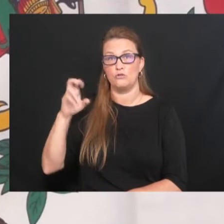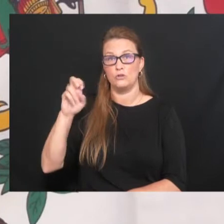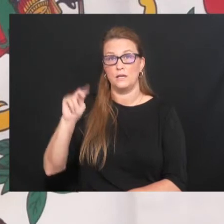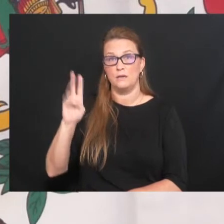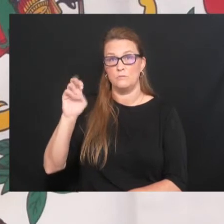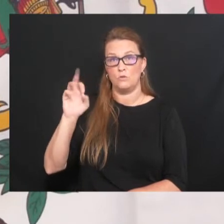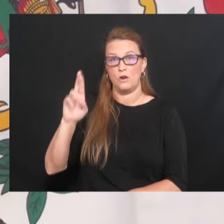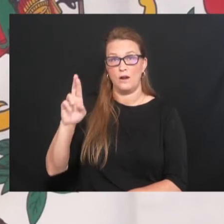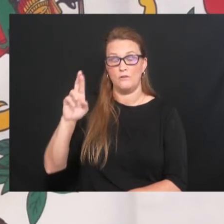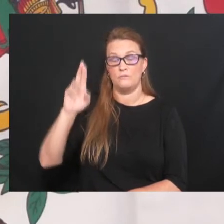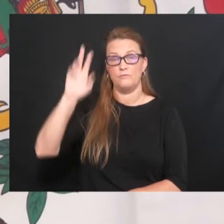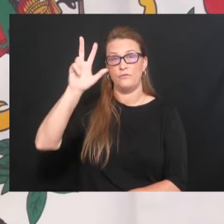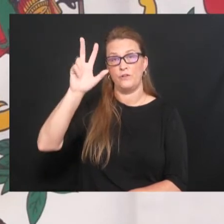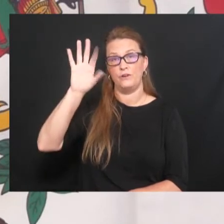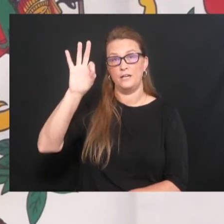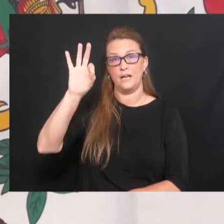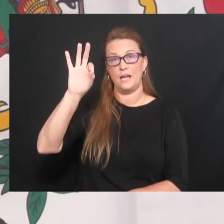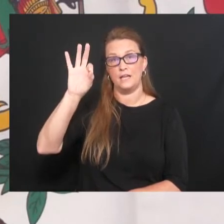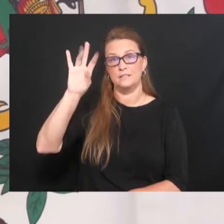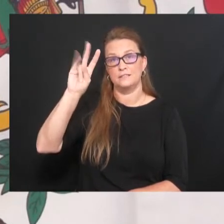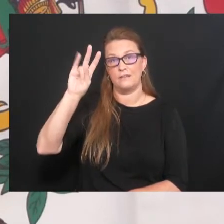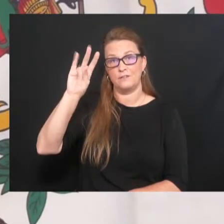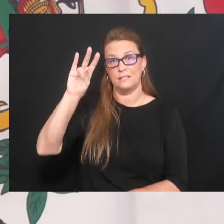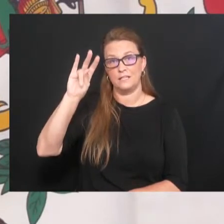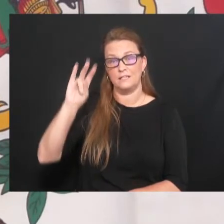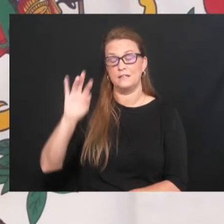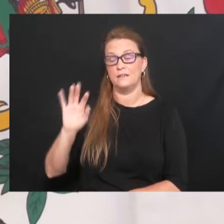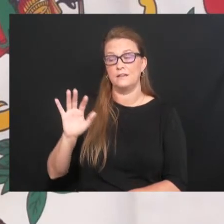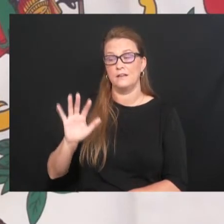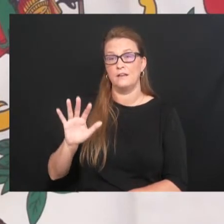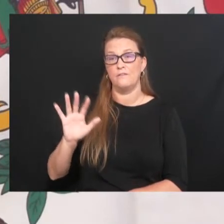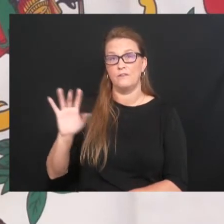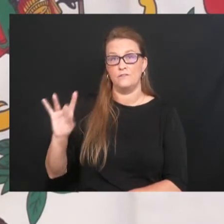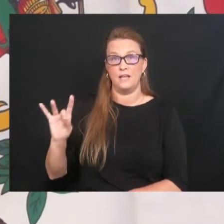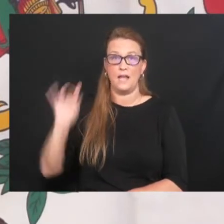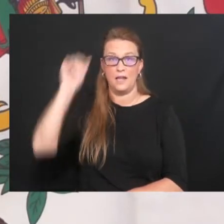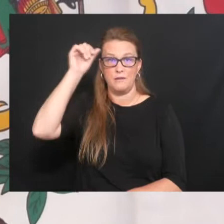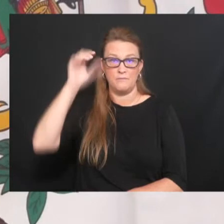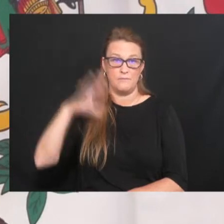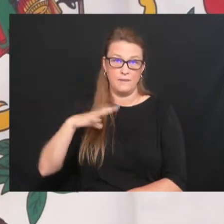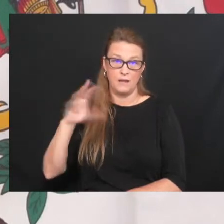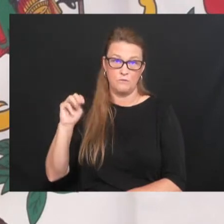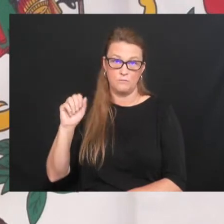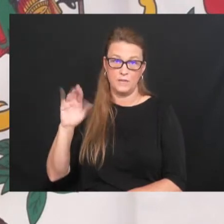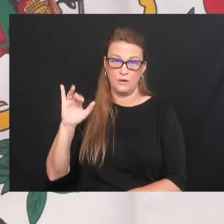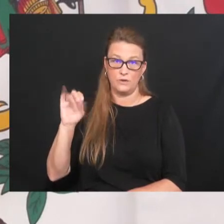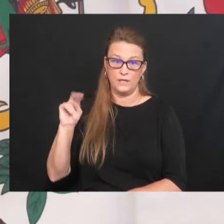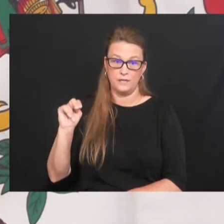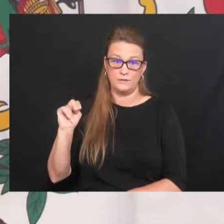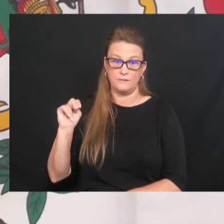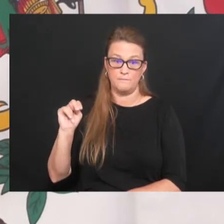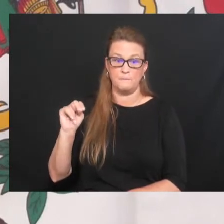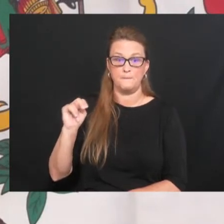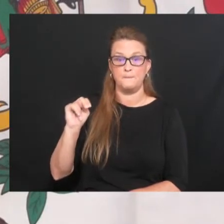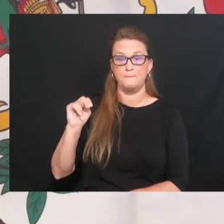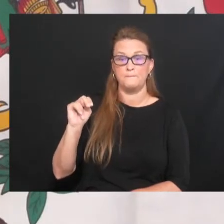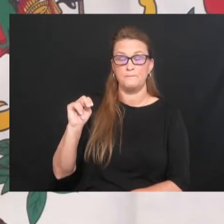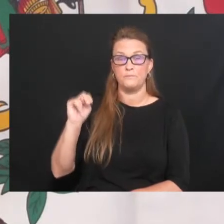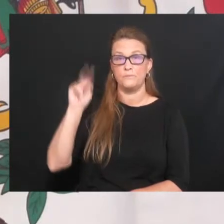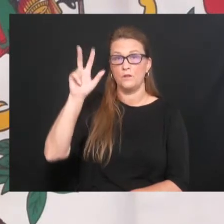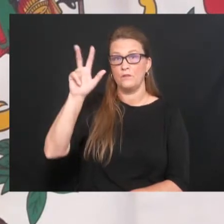County. The 3,917th death, a 58-year-old male from Marion County.